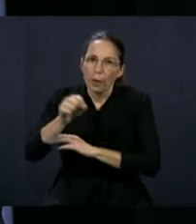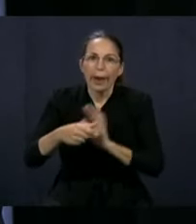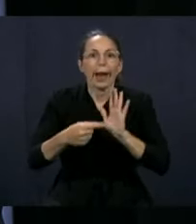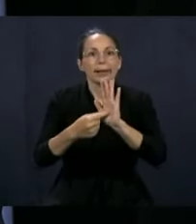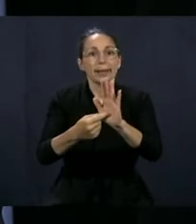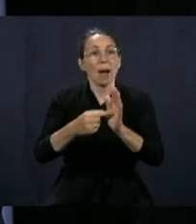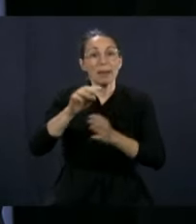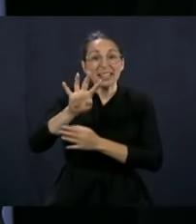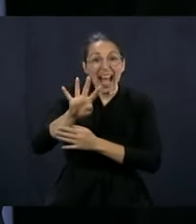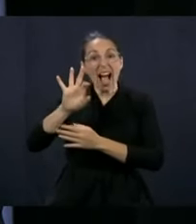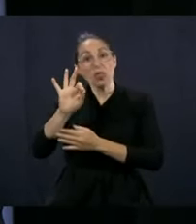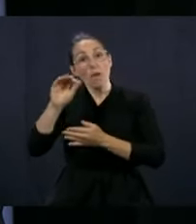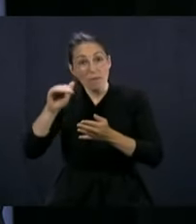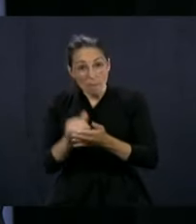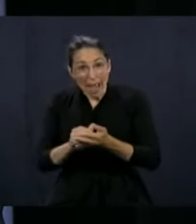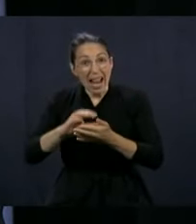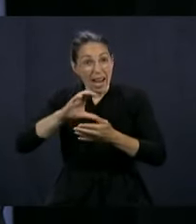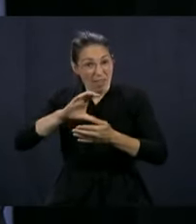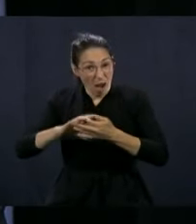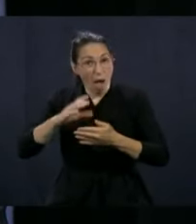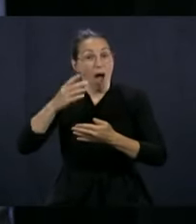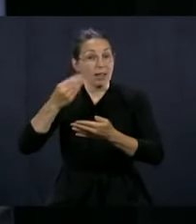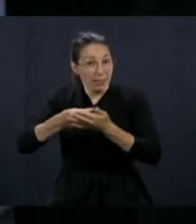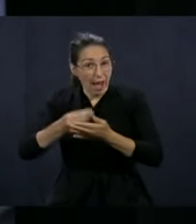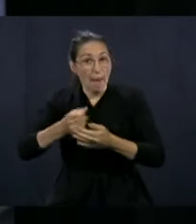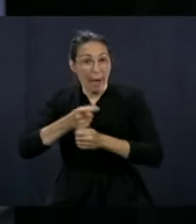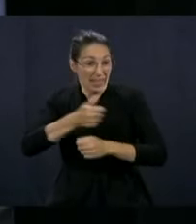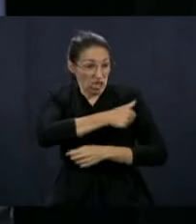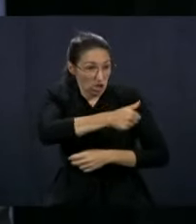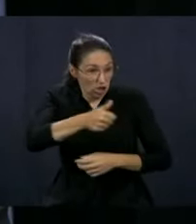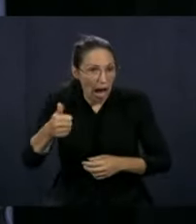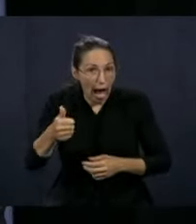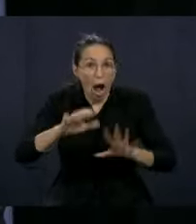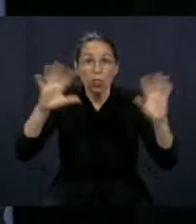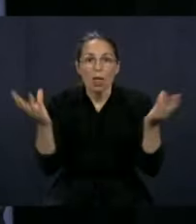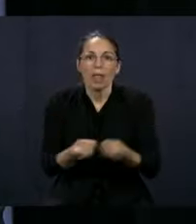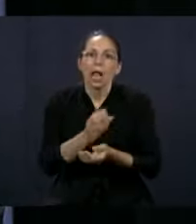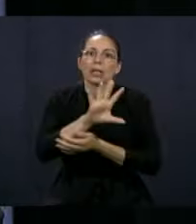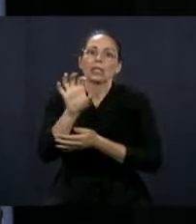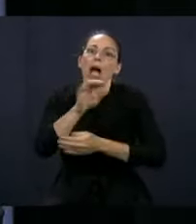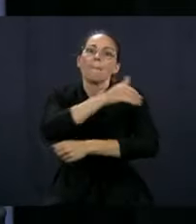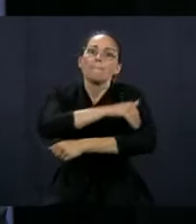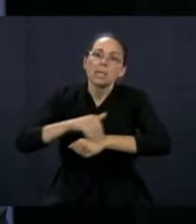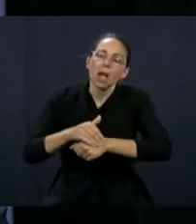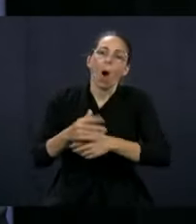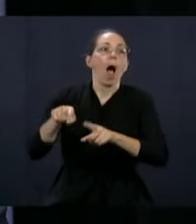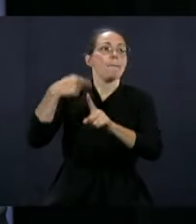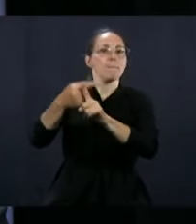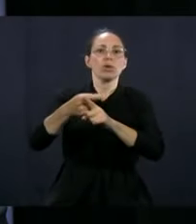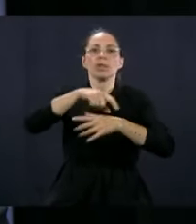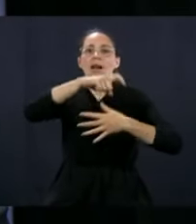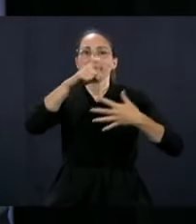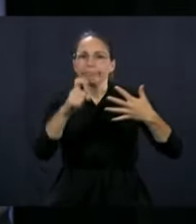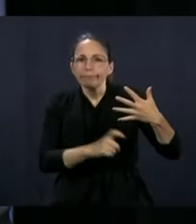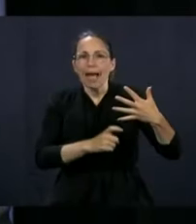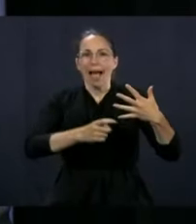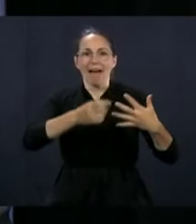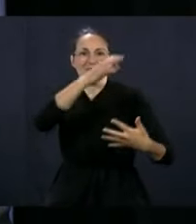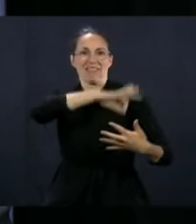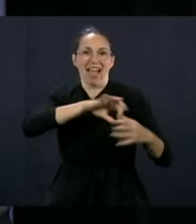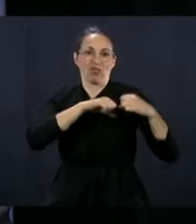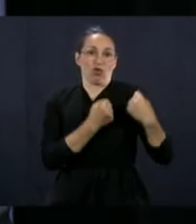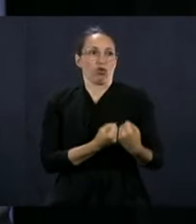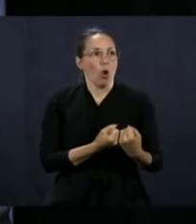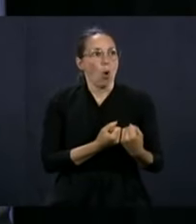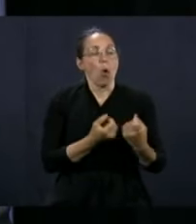at $49,000 per year, that's $500 million. Yes, and on top we have to add the social benefits. There's